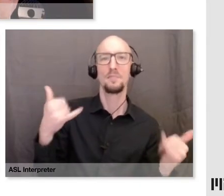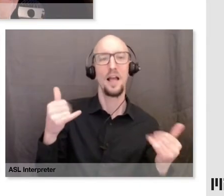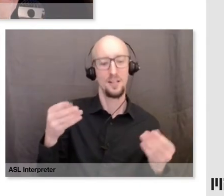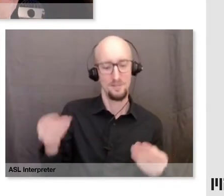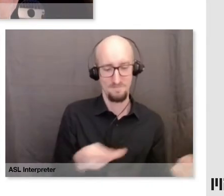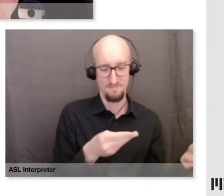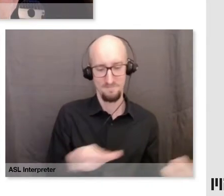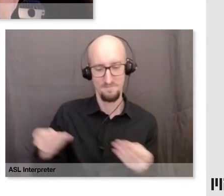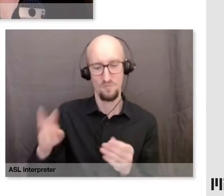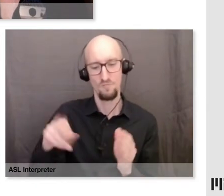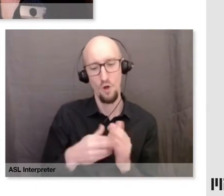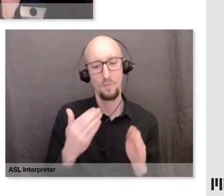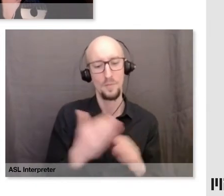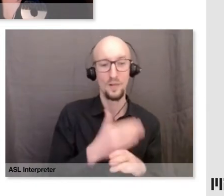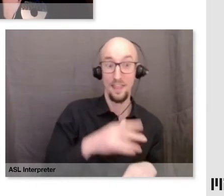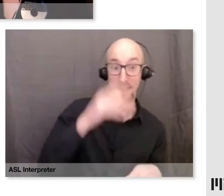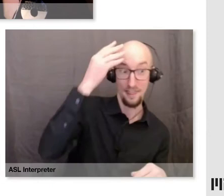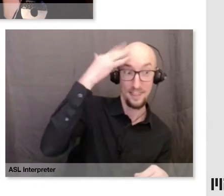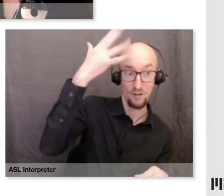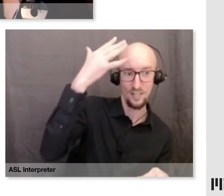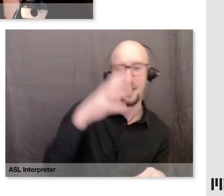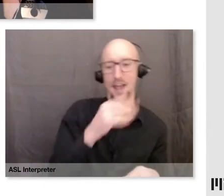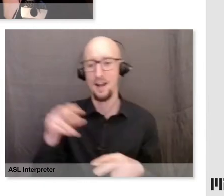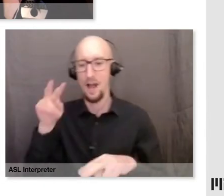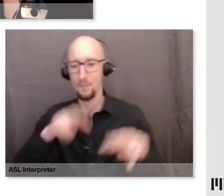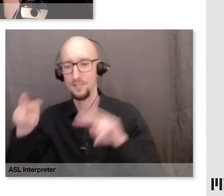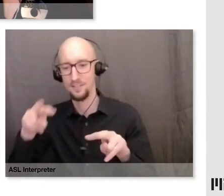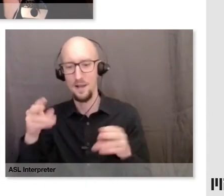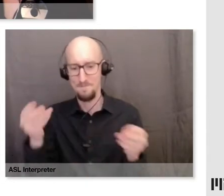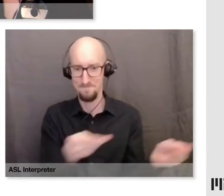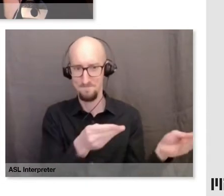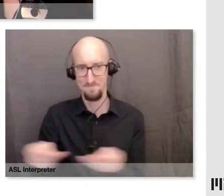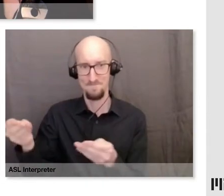theory and observation, a mediatory role,